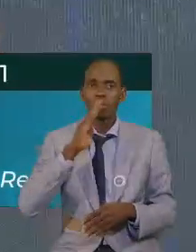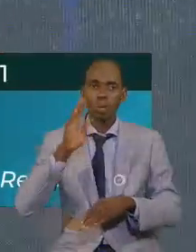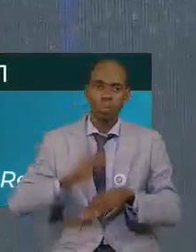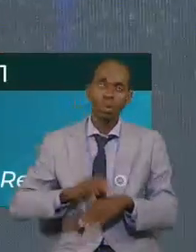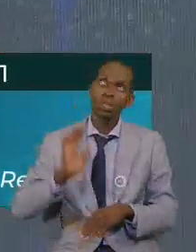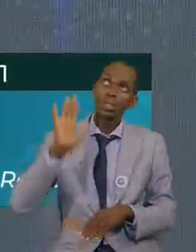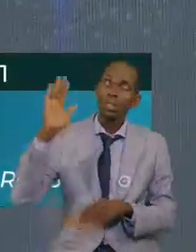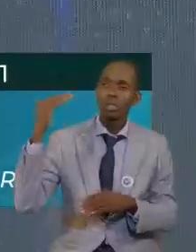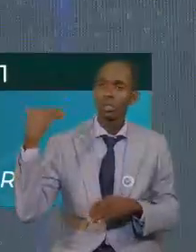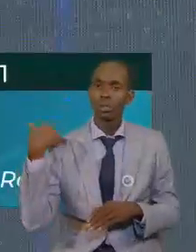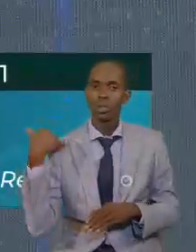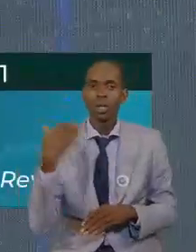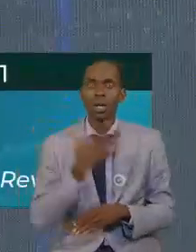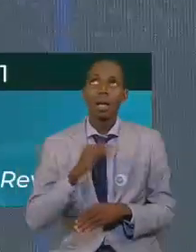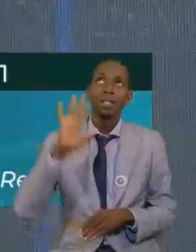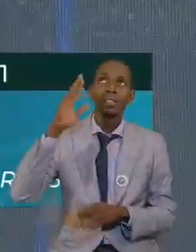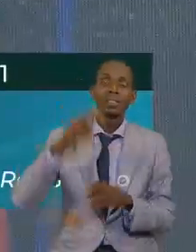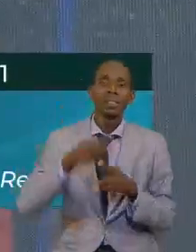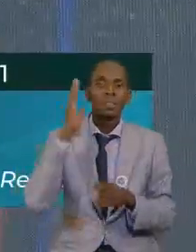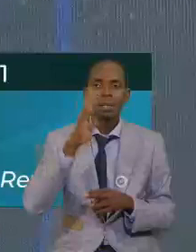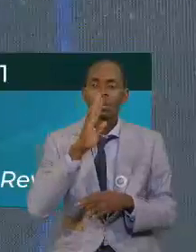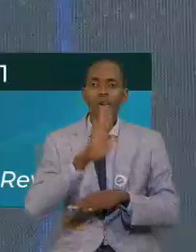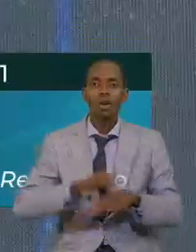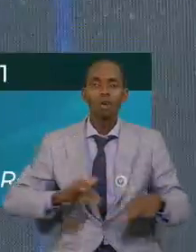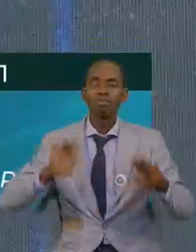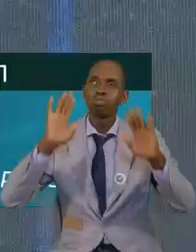his name shall be called Wonderful,